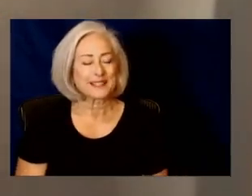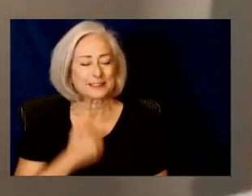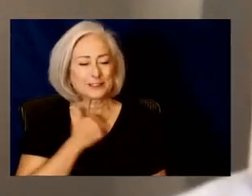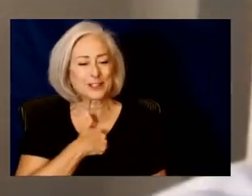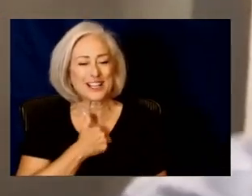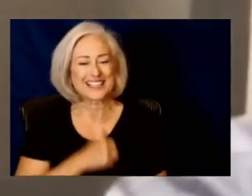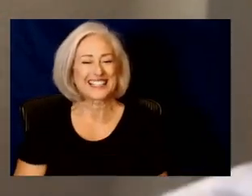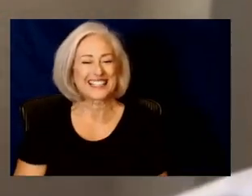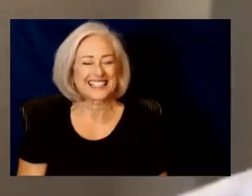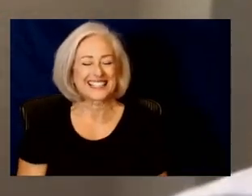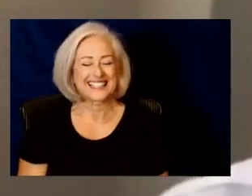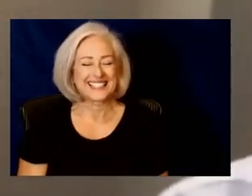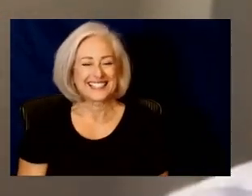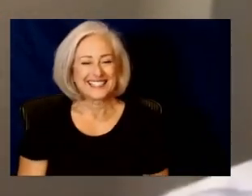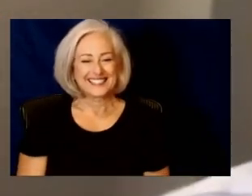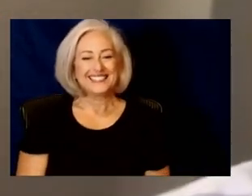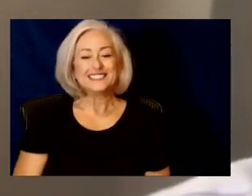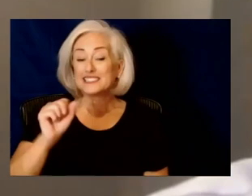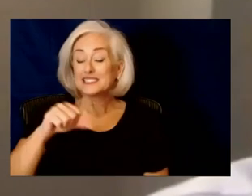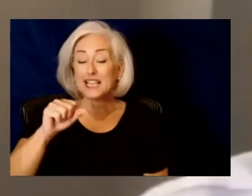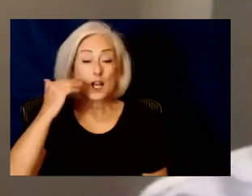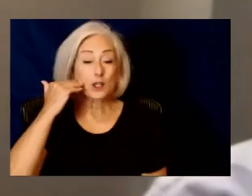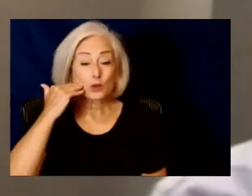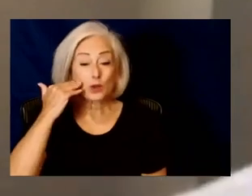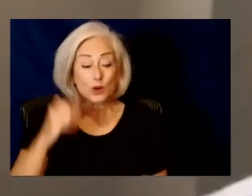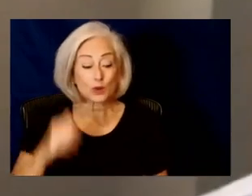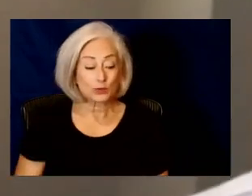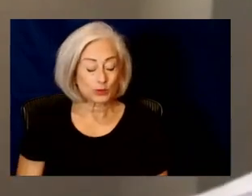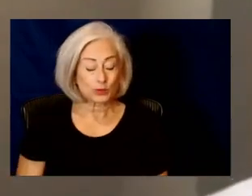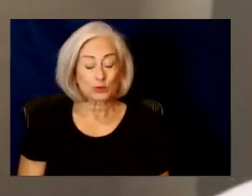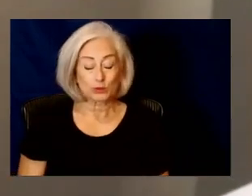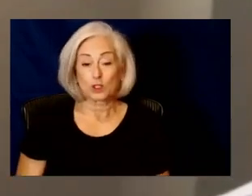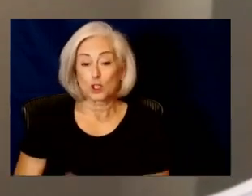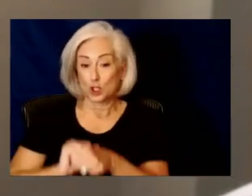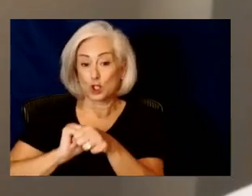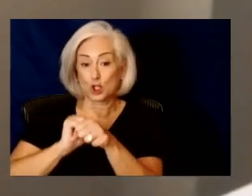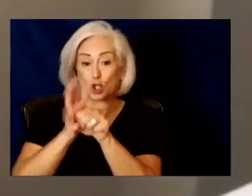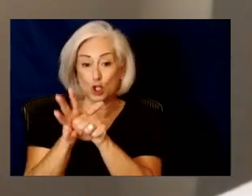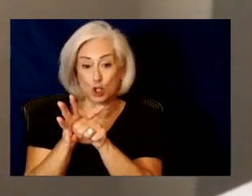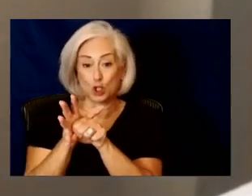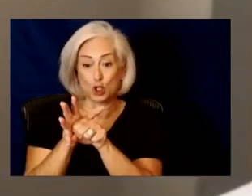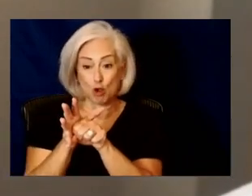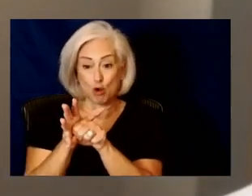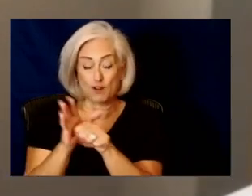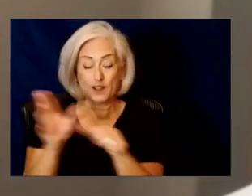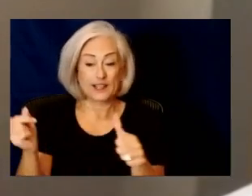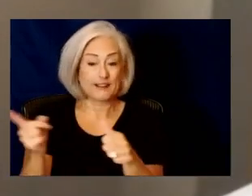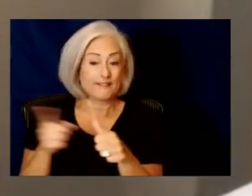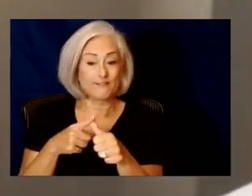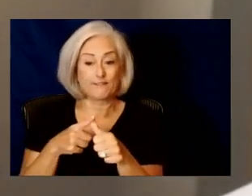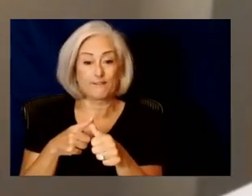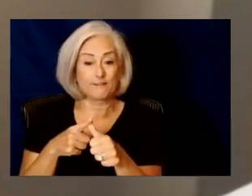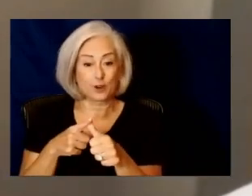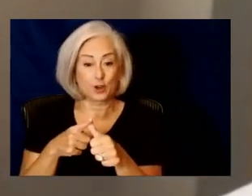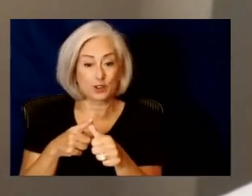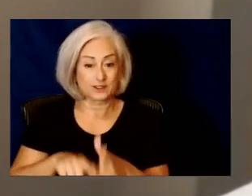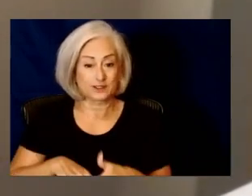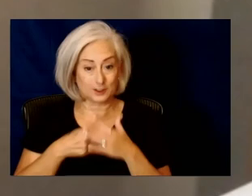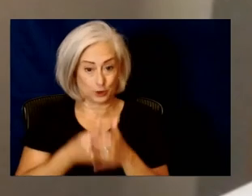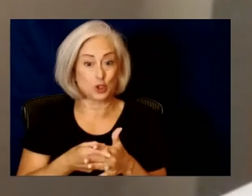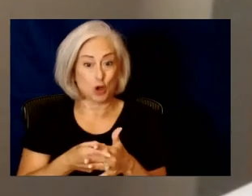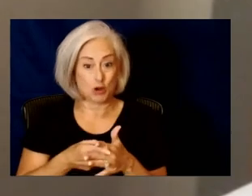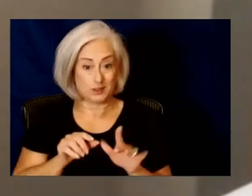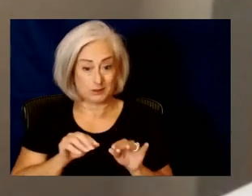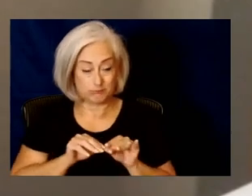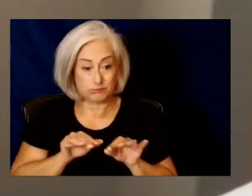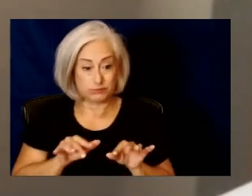Sorry about that. All righty. You know, when COVID first, when the pandemic first started, you know, we were